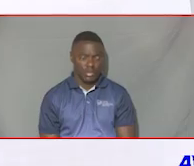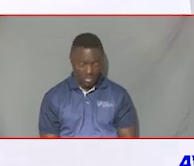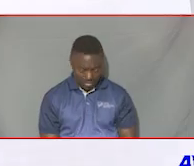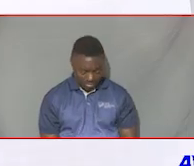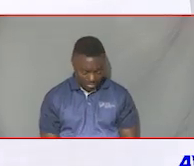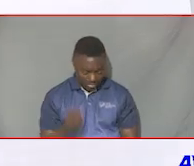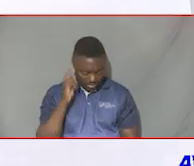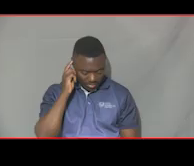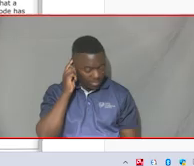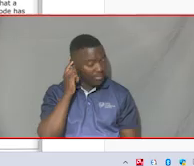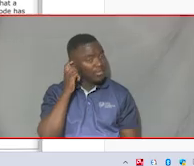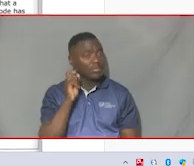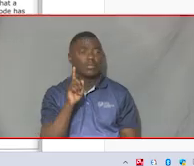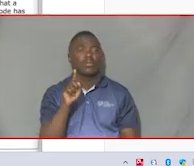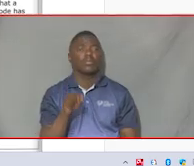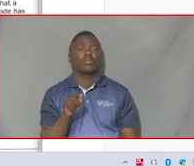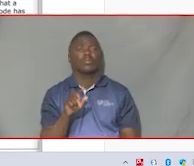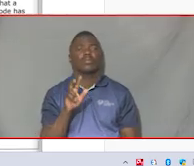1.5.